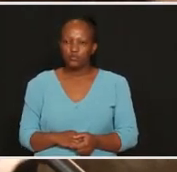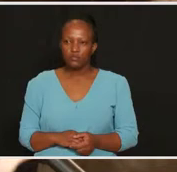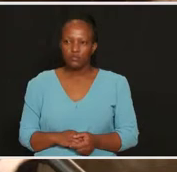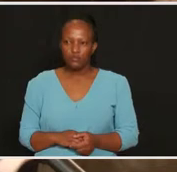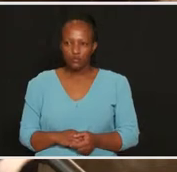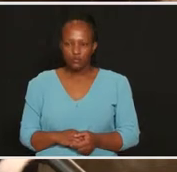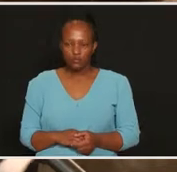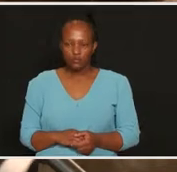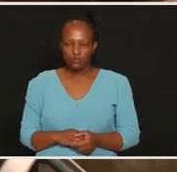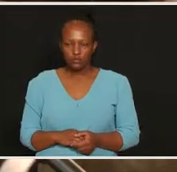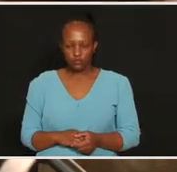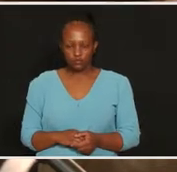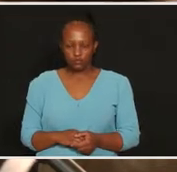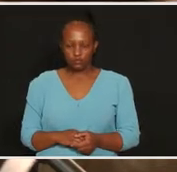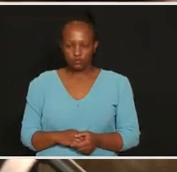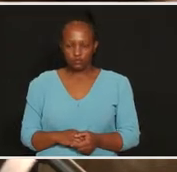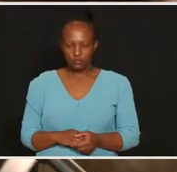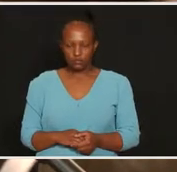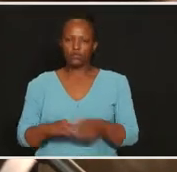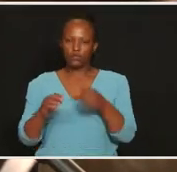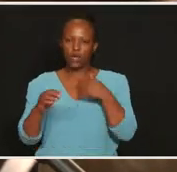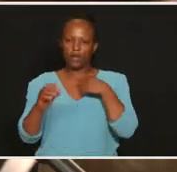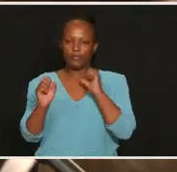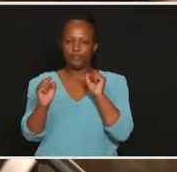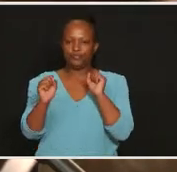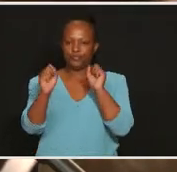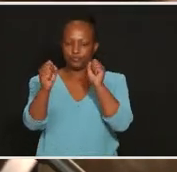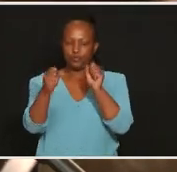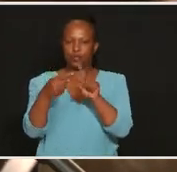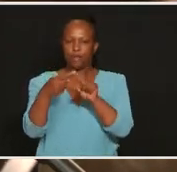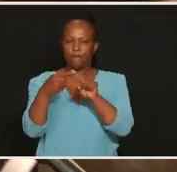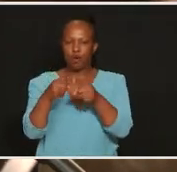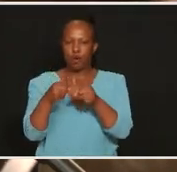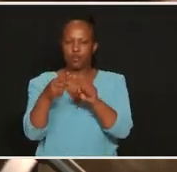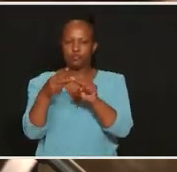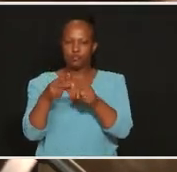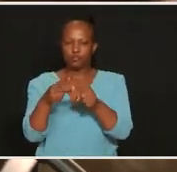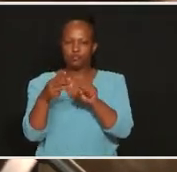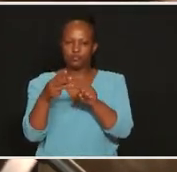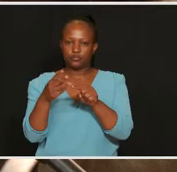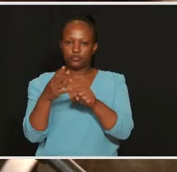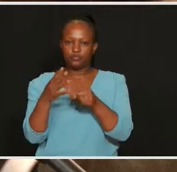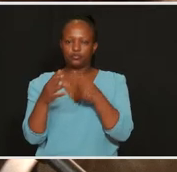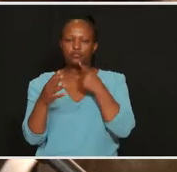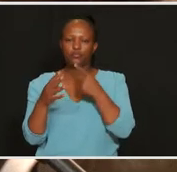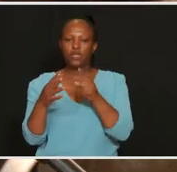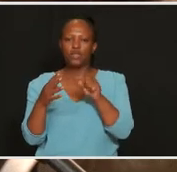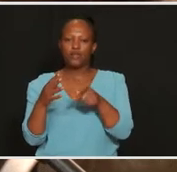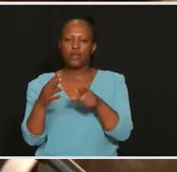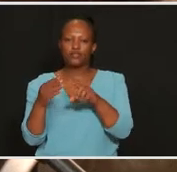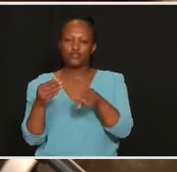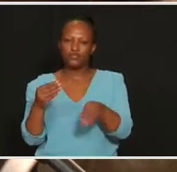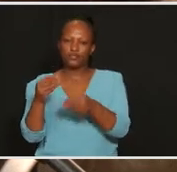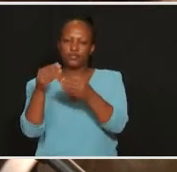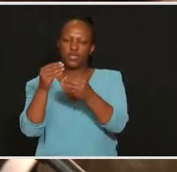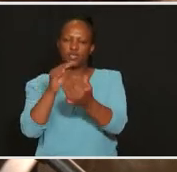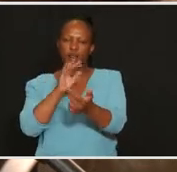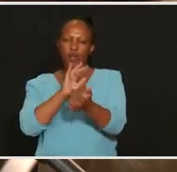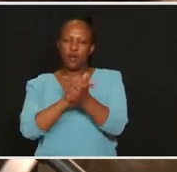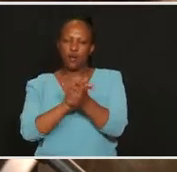with the following points that I I I will fully say there must be enacted as the laws